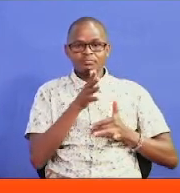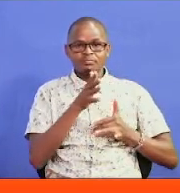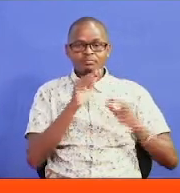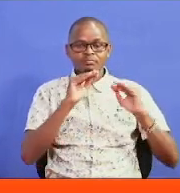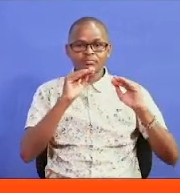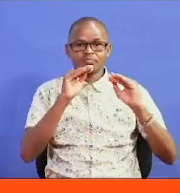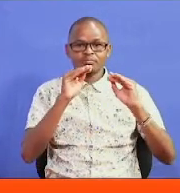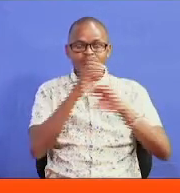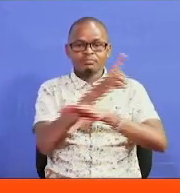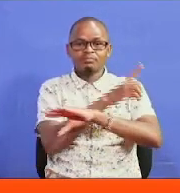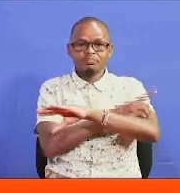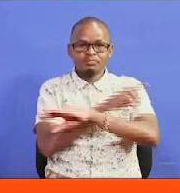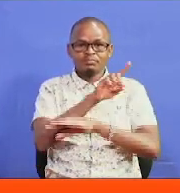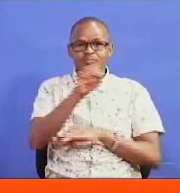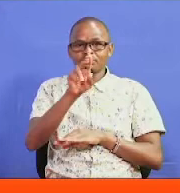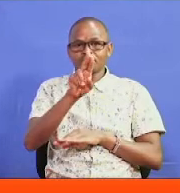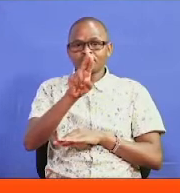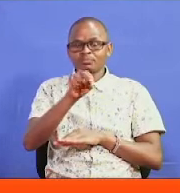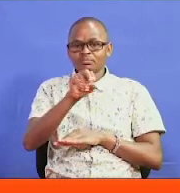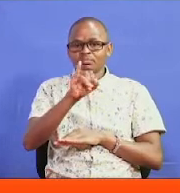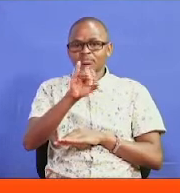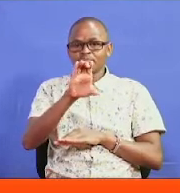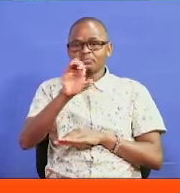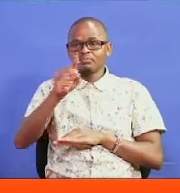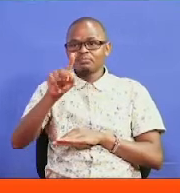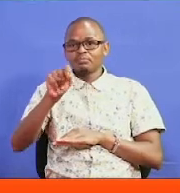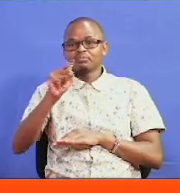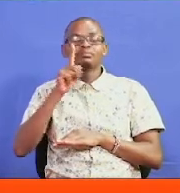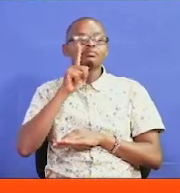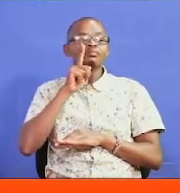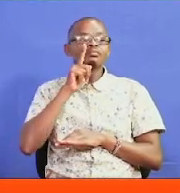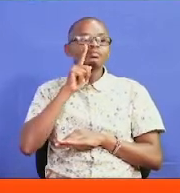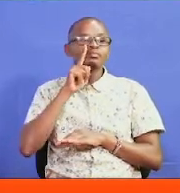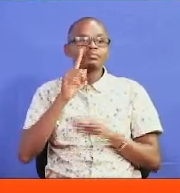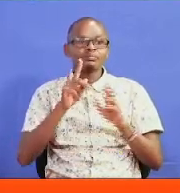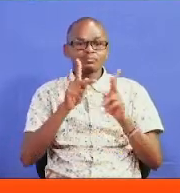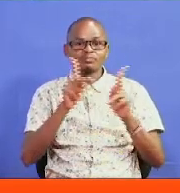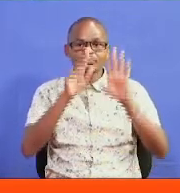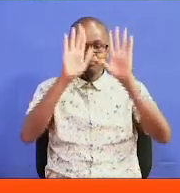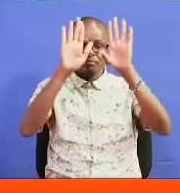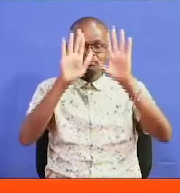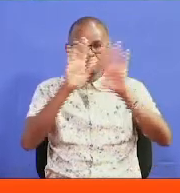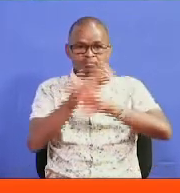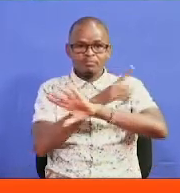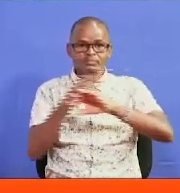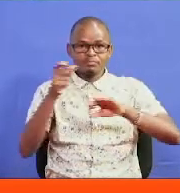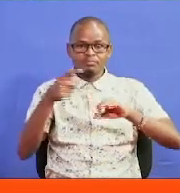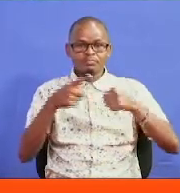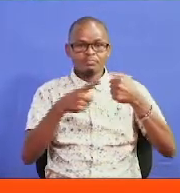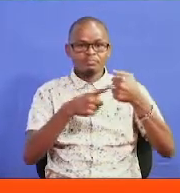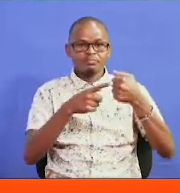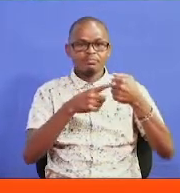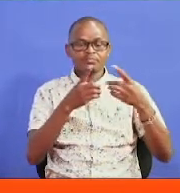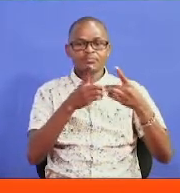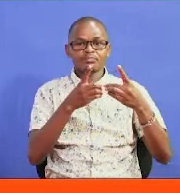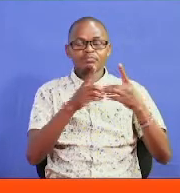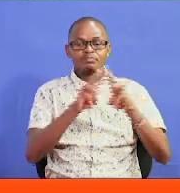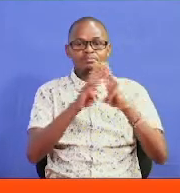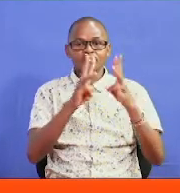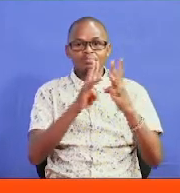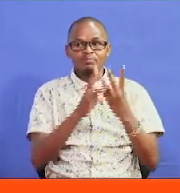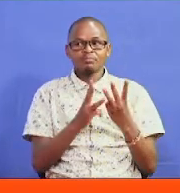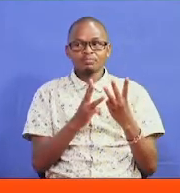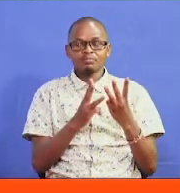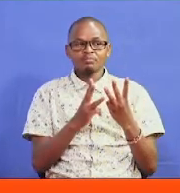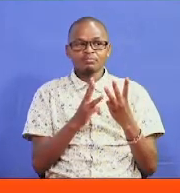awareness day of zoonoses? Yeah, sure. So tomorrow is a very important day, the 6th of July, the World